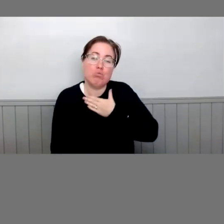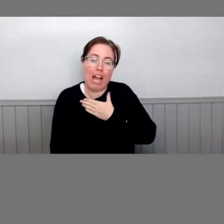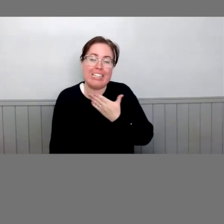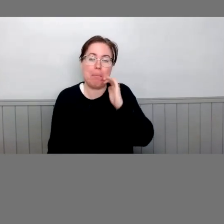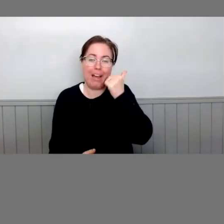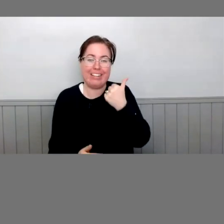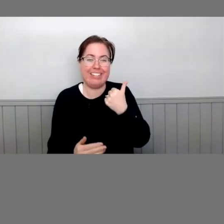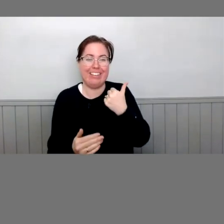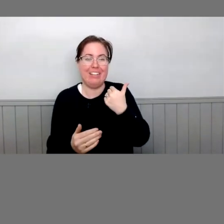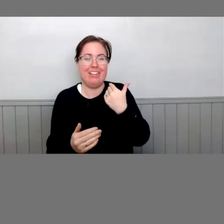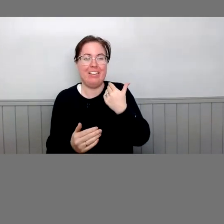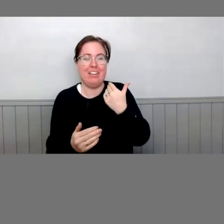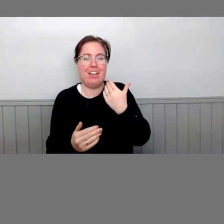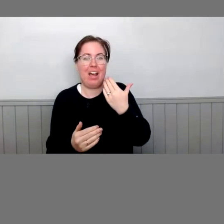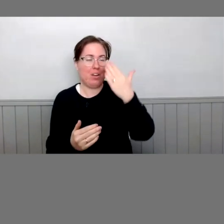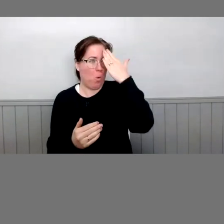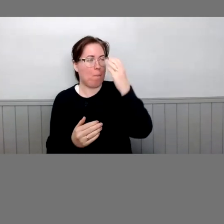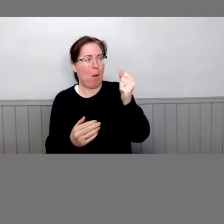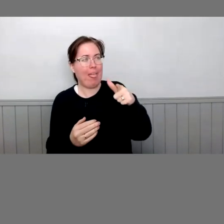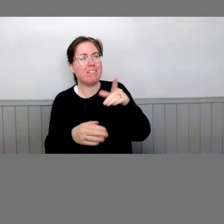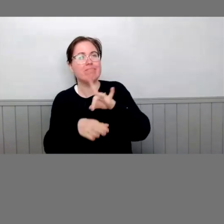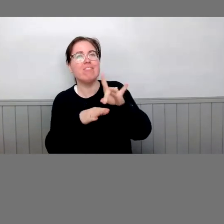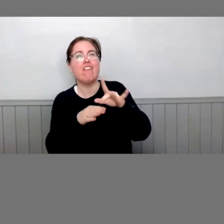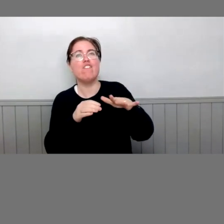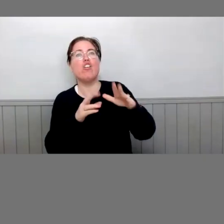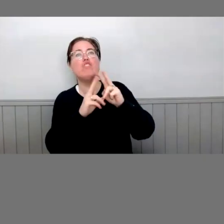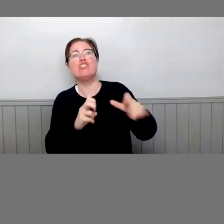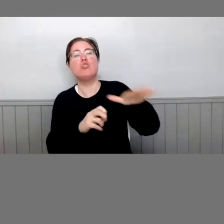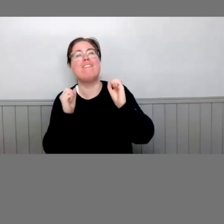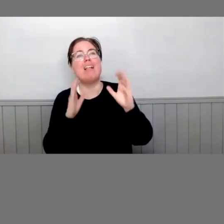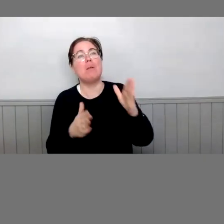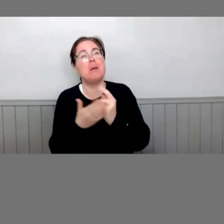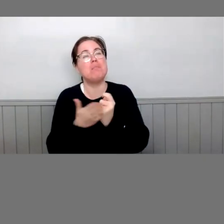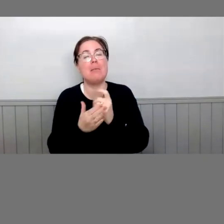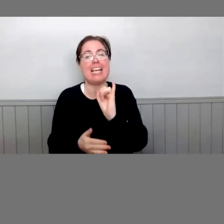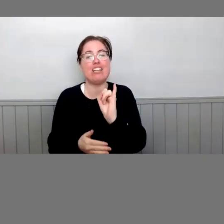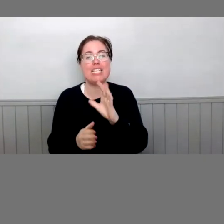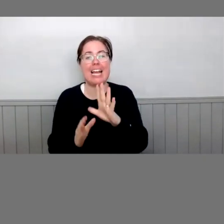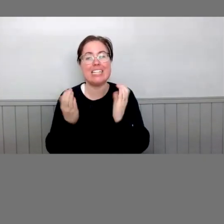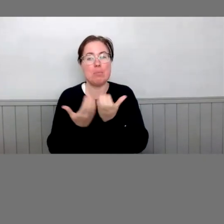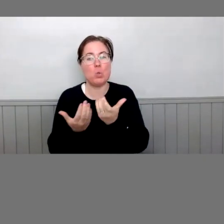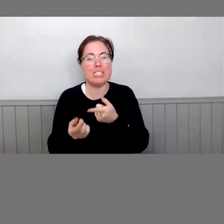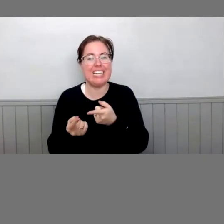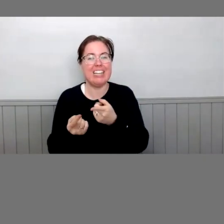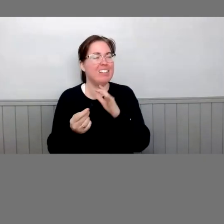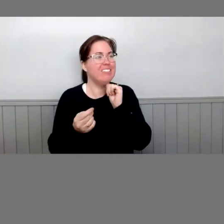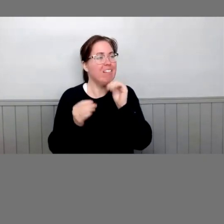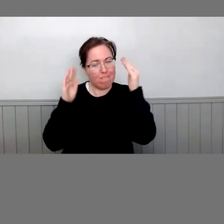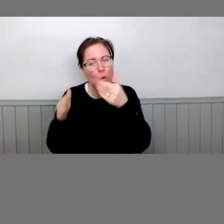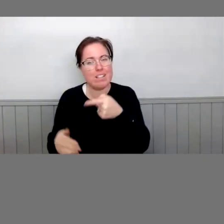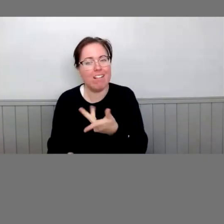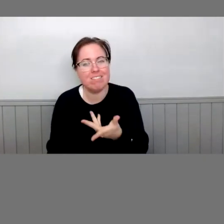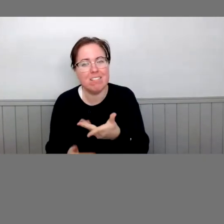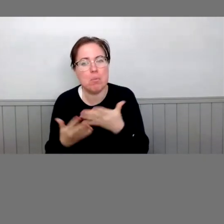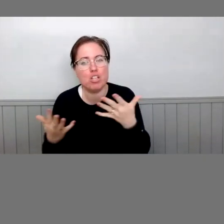about that particular research landscape that sometimes the intersex community aren't focused on enough. So there